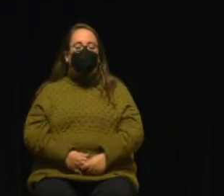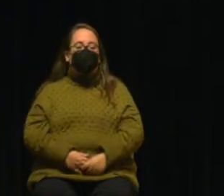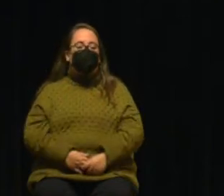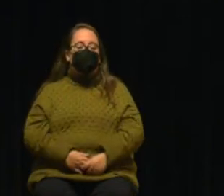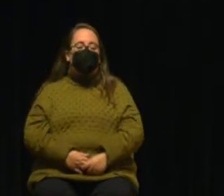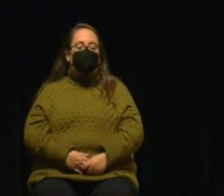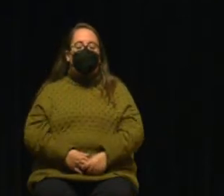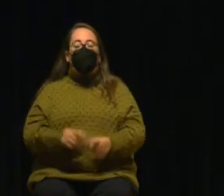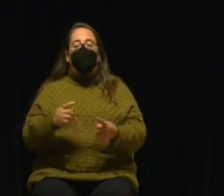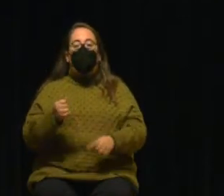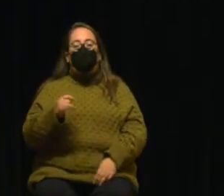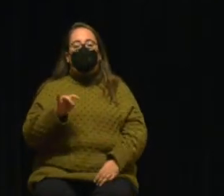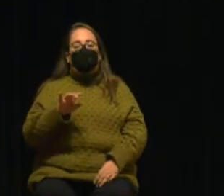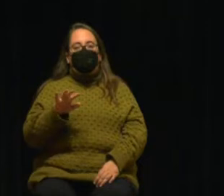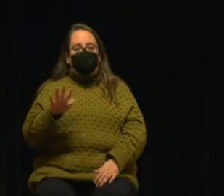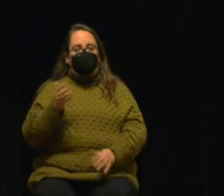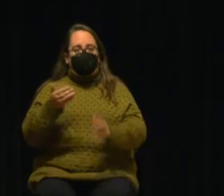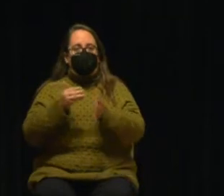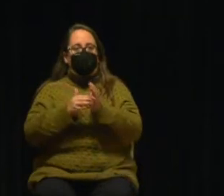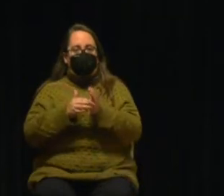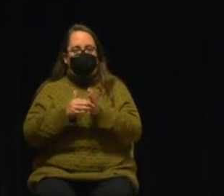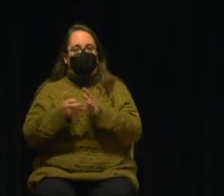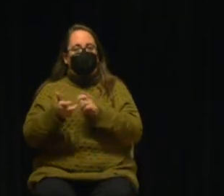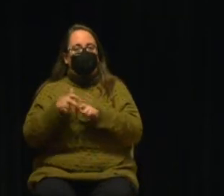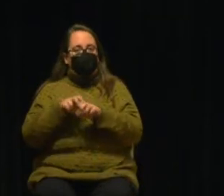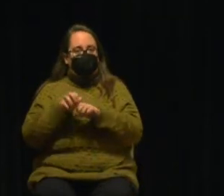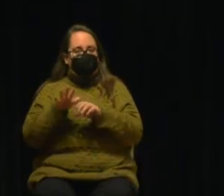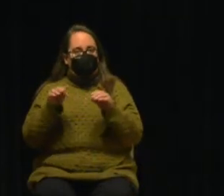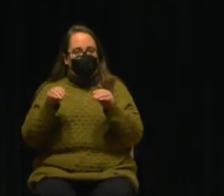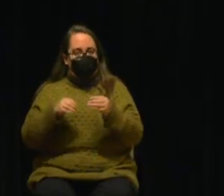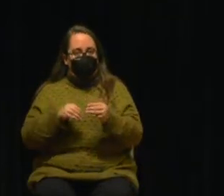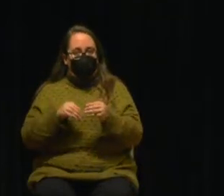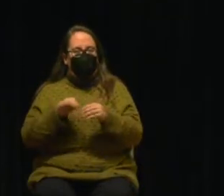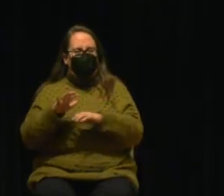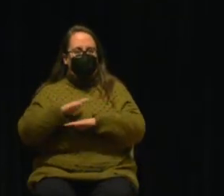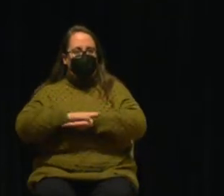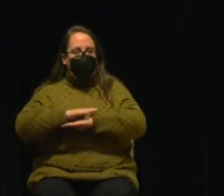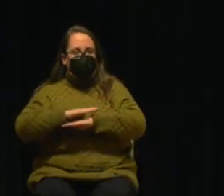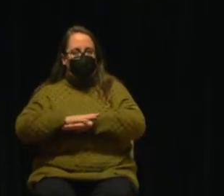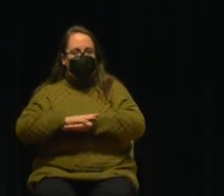In 1855, he was once again sitting in his office at his desk,